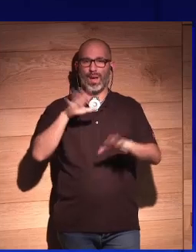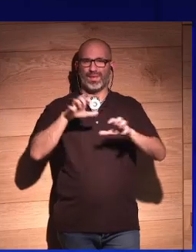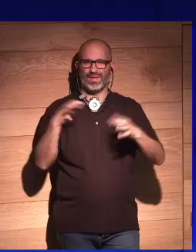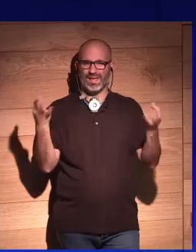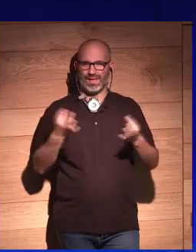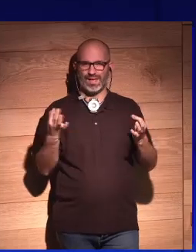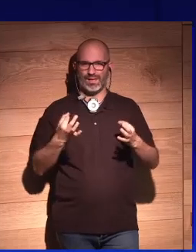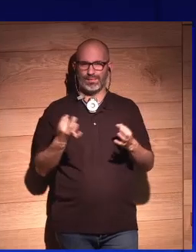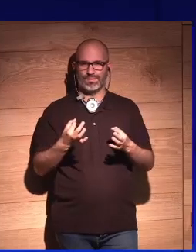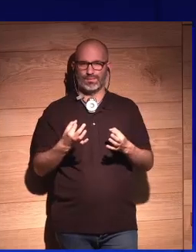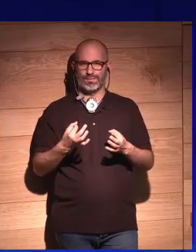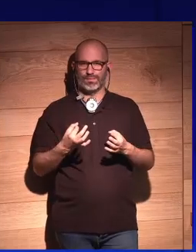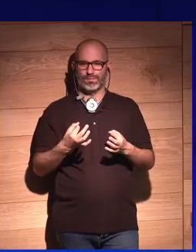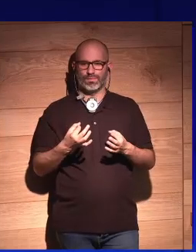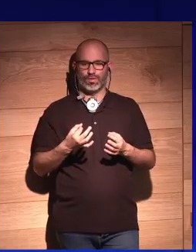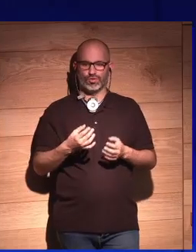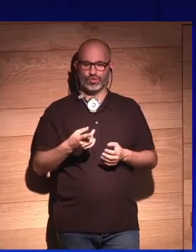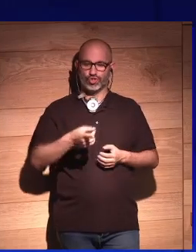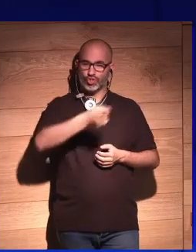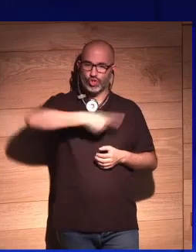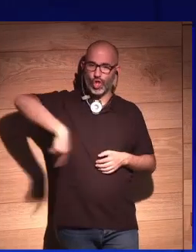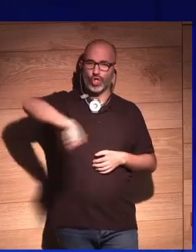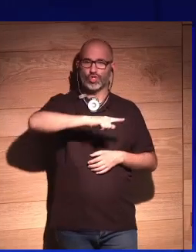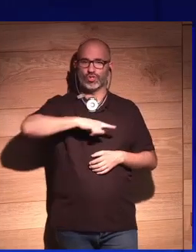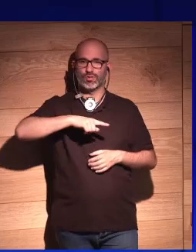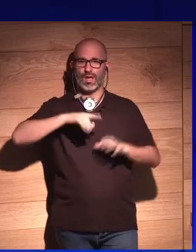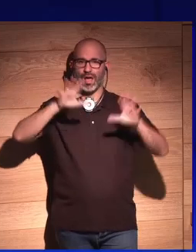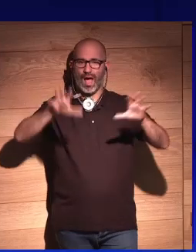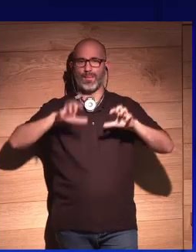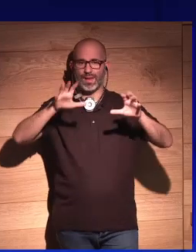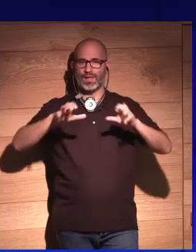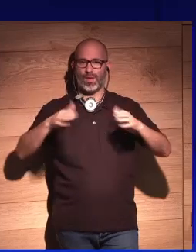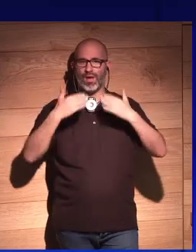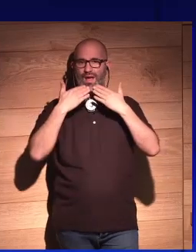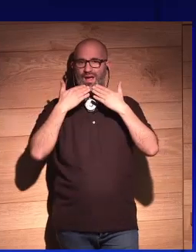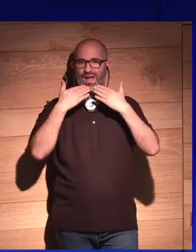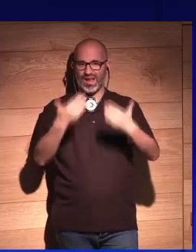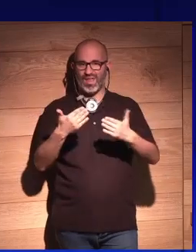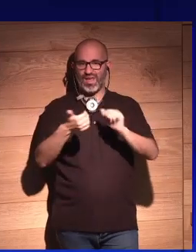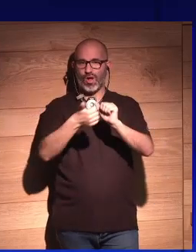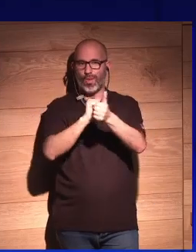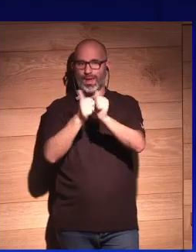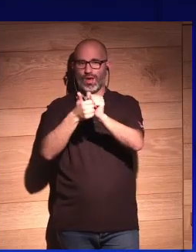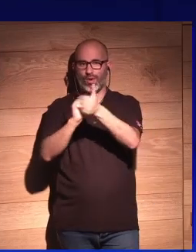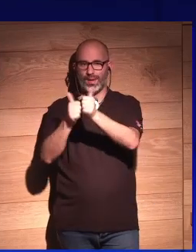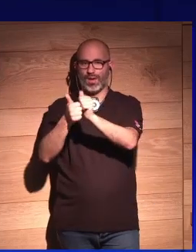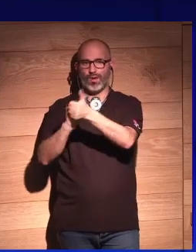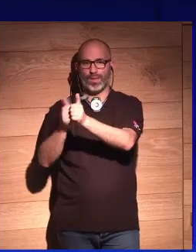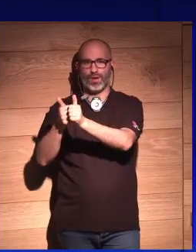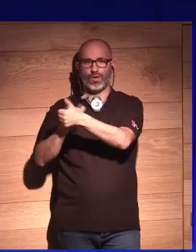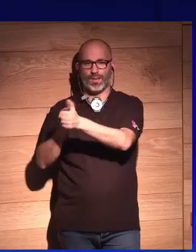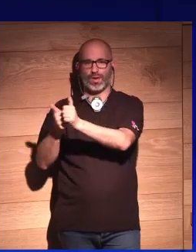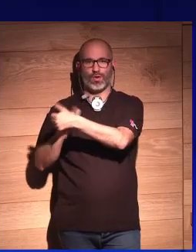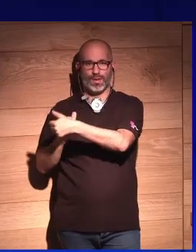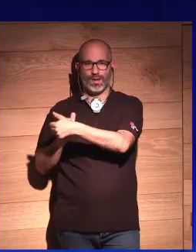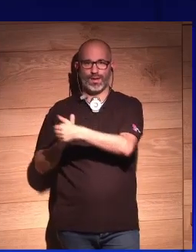learn through mimesis, which is essentially copying. You know, you see like a baby sees their mother and they do the thing that the mother is